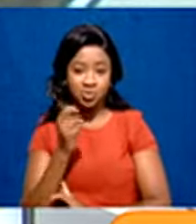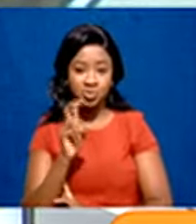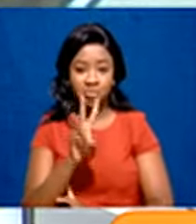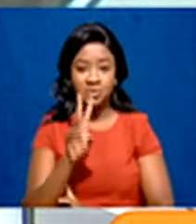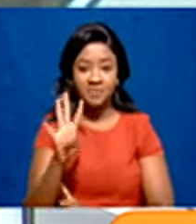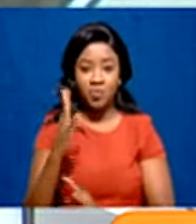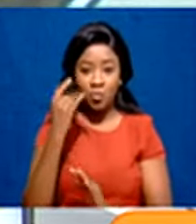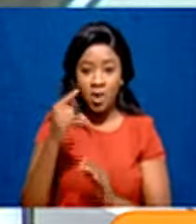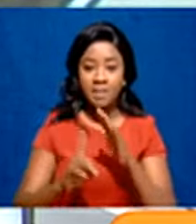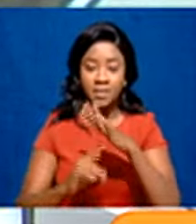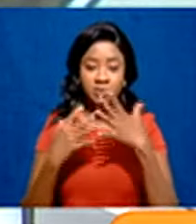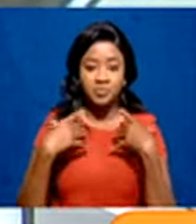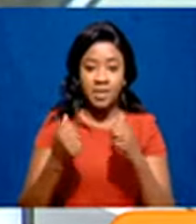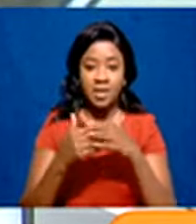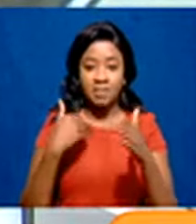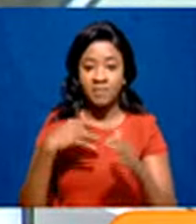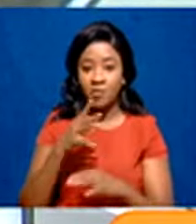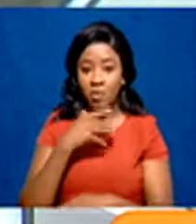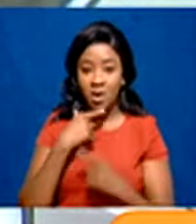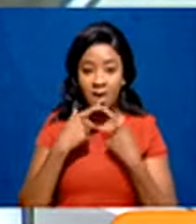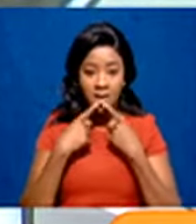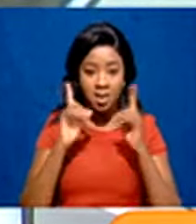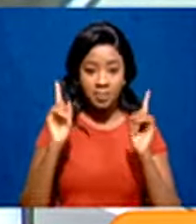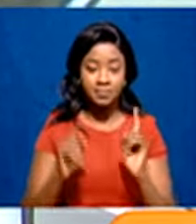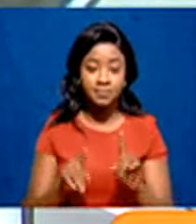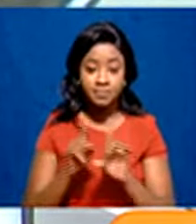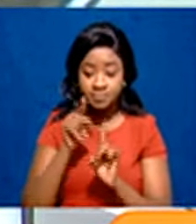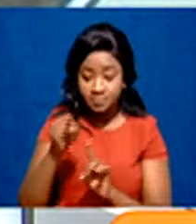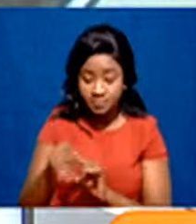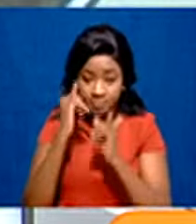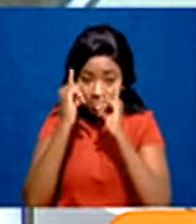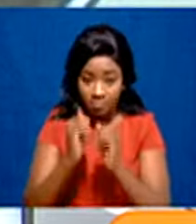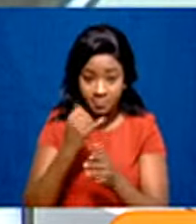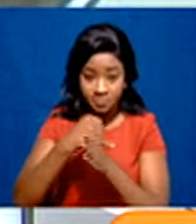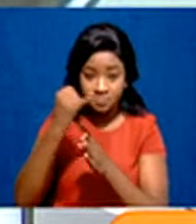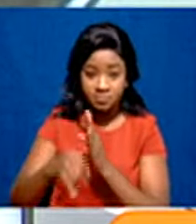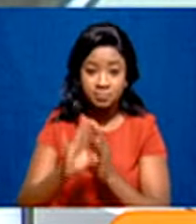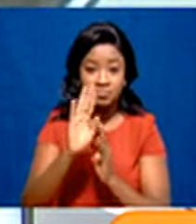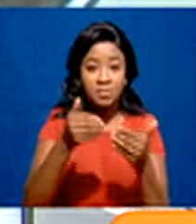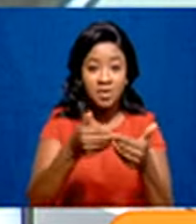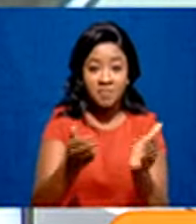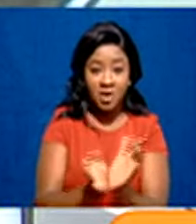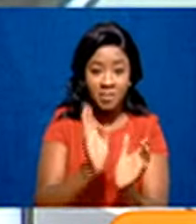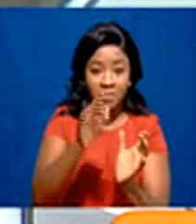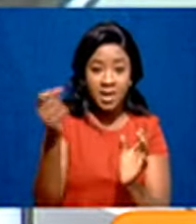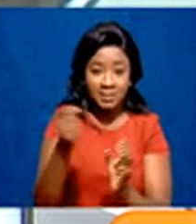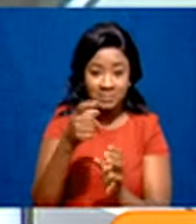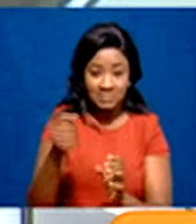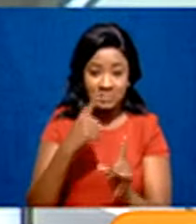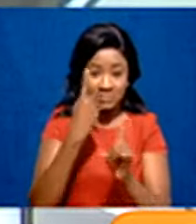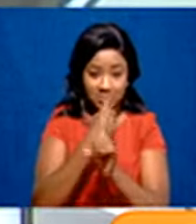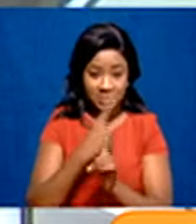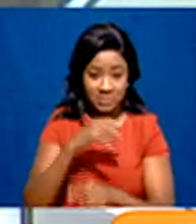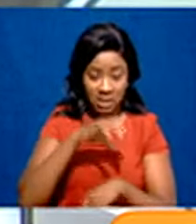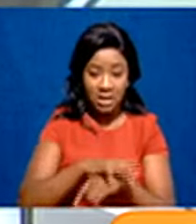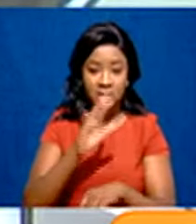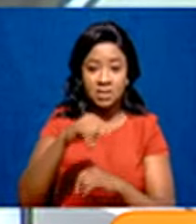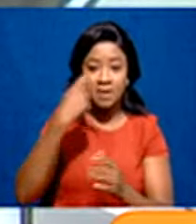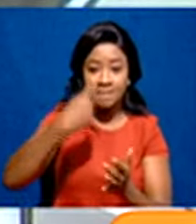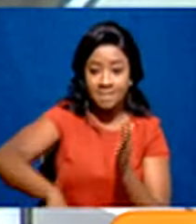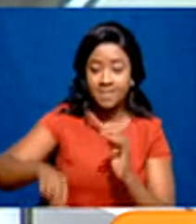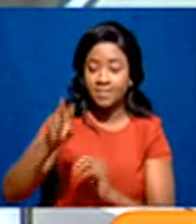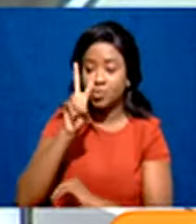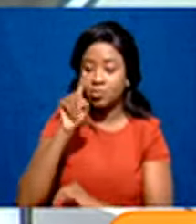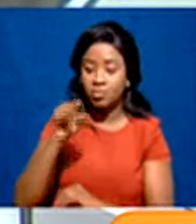earlier announced by the Ministry of Health. Under the new insurance scheme, a household whose income is derived from salaried employment will pay a